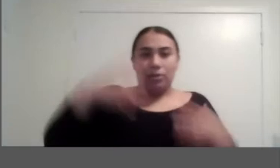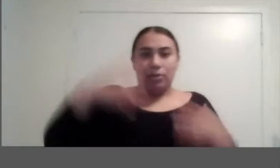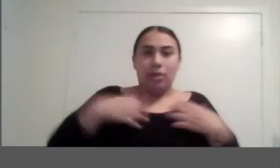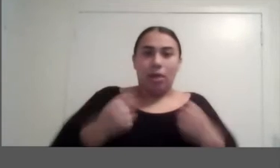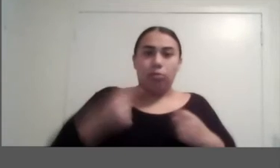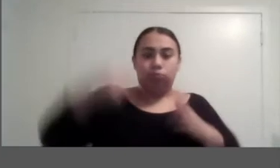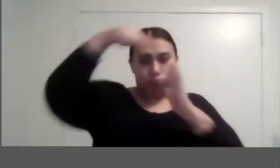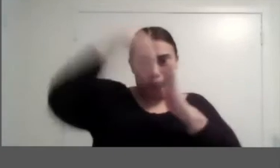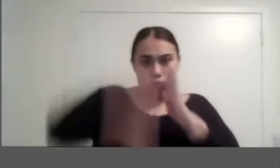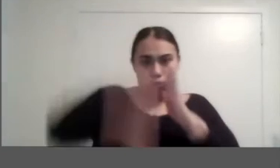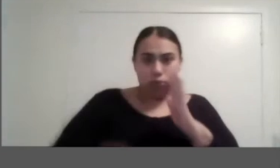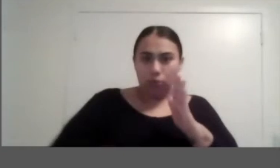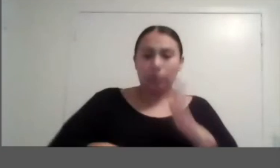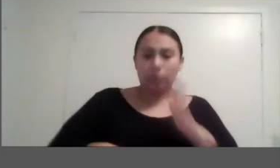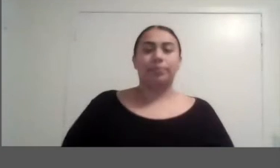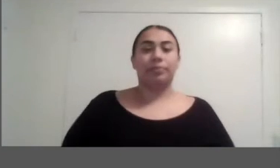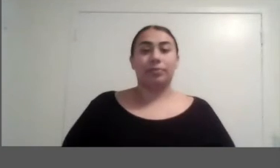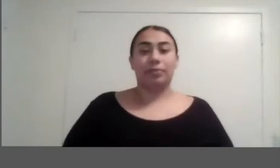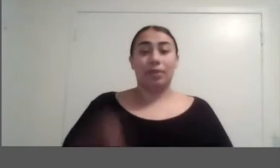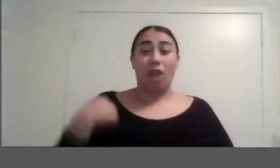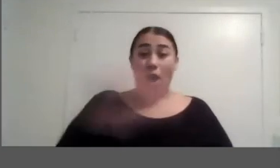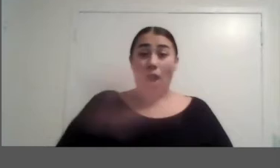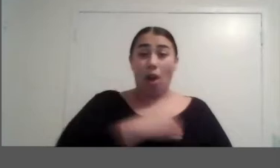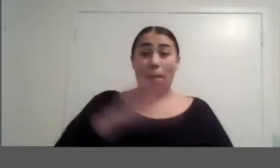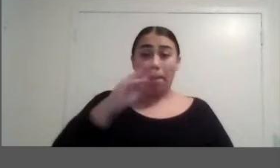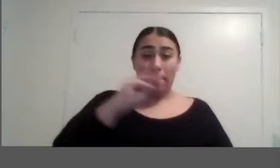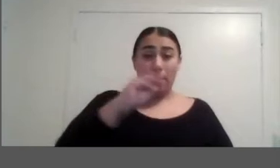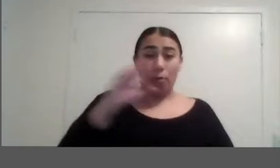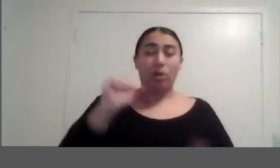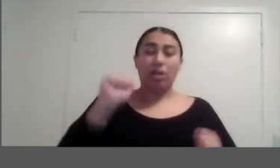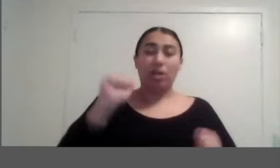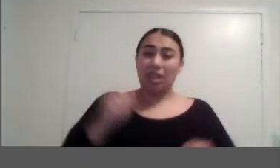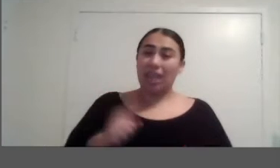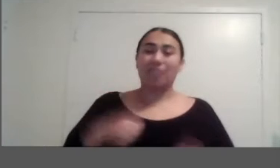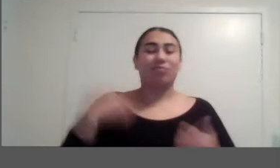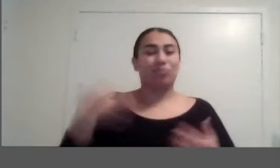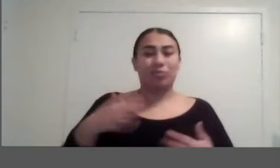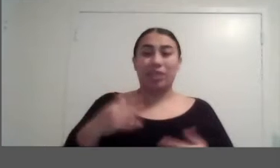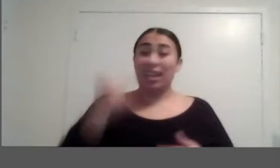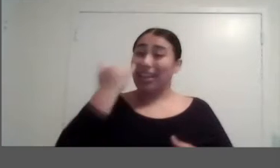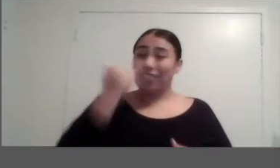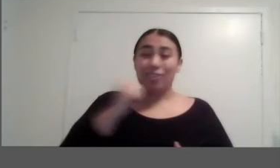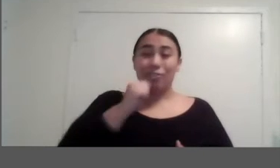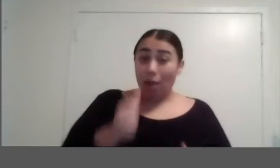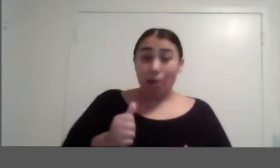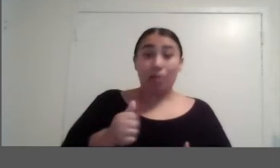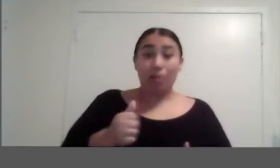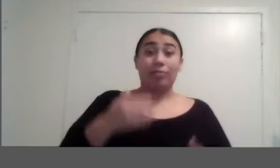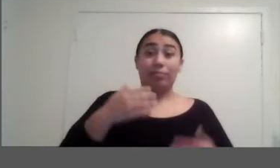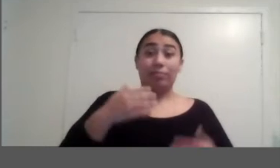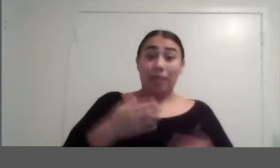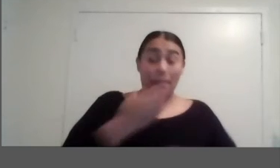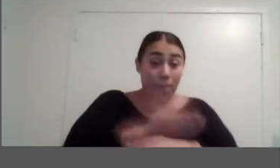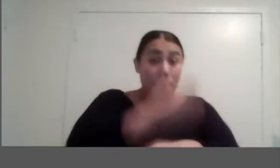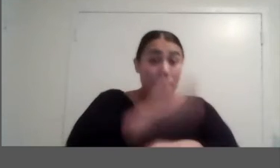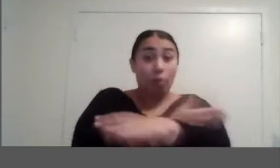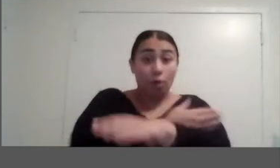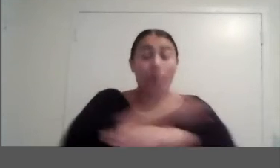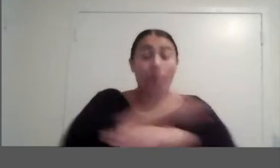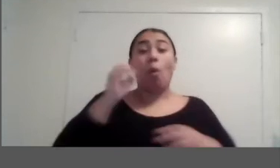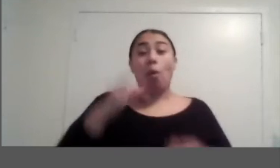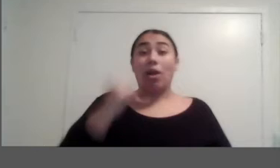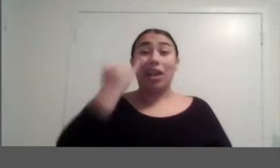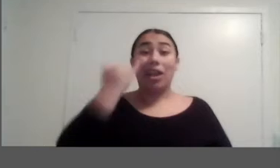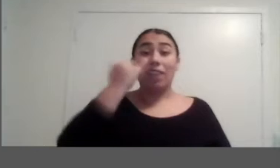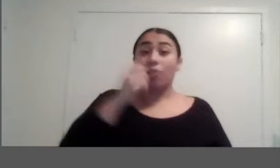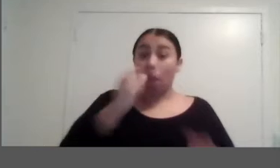given the ongoing pandemic. Our mood affects how we relate to our environment and can manifest itself as physiological